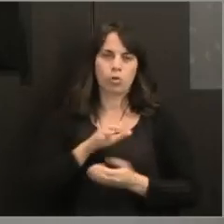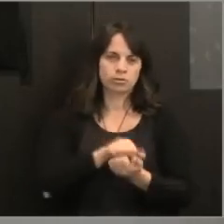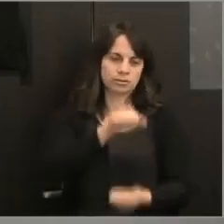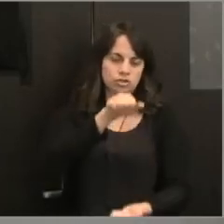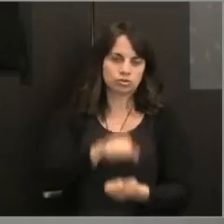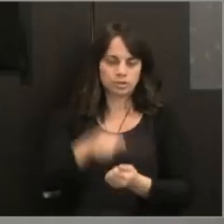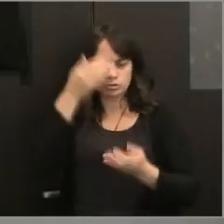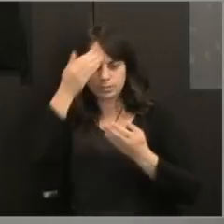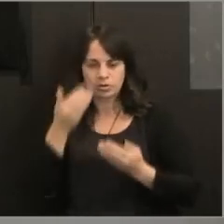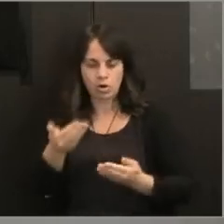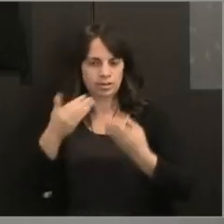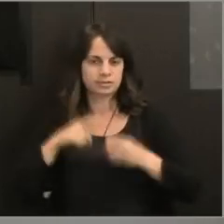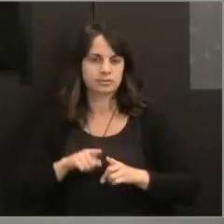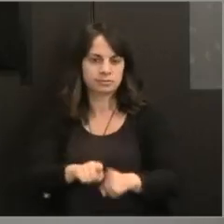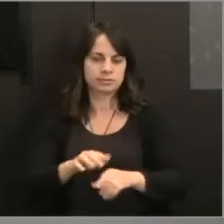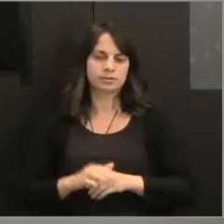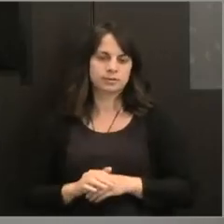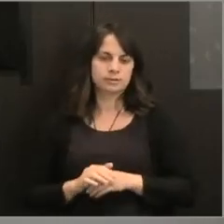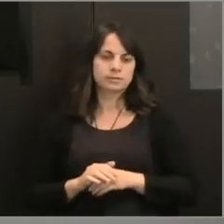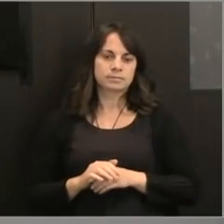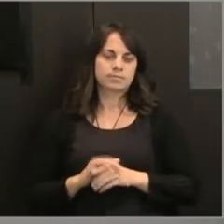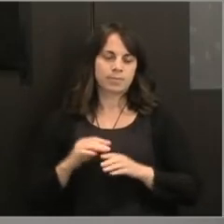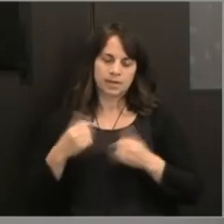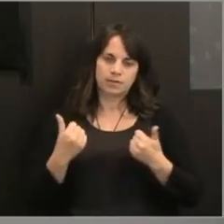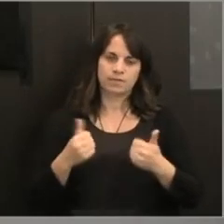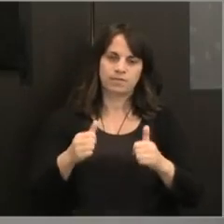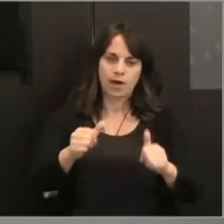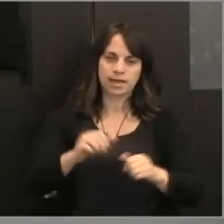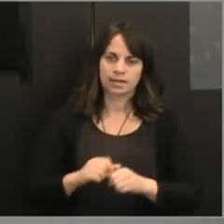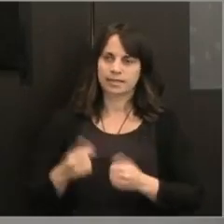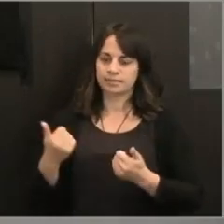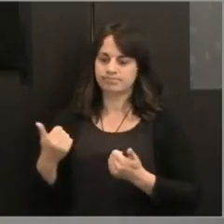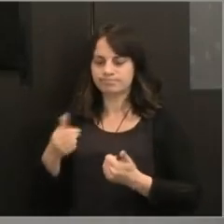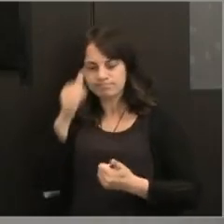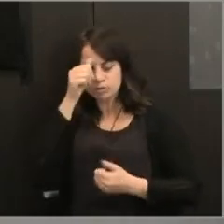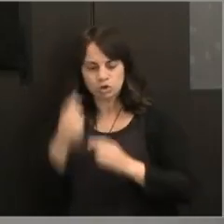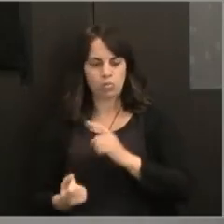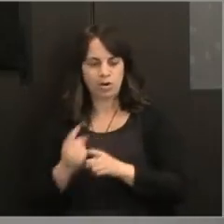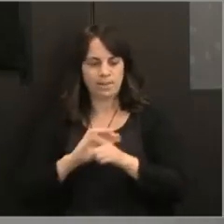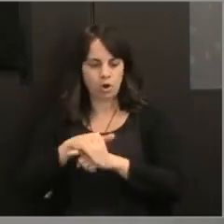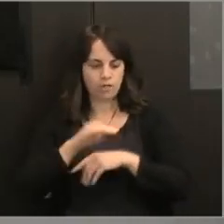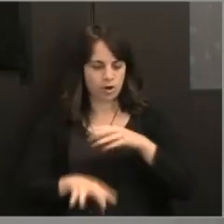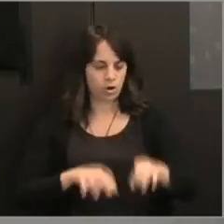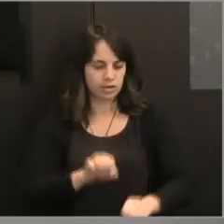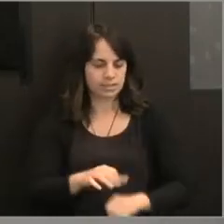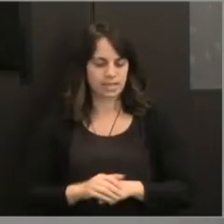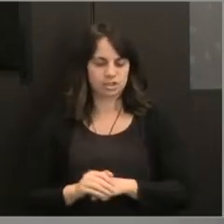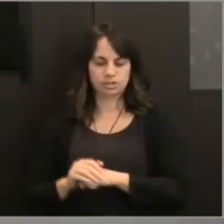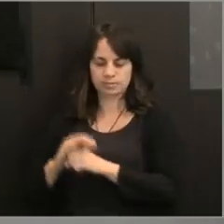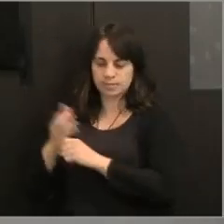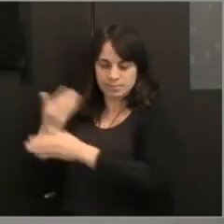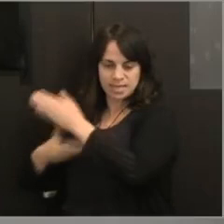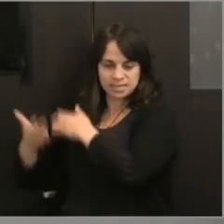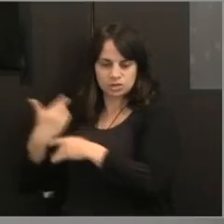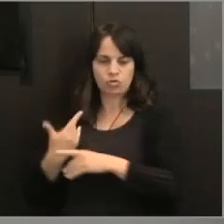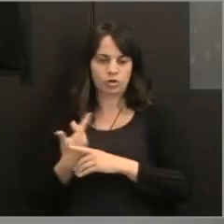last address the injustice of colonisation. The historic abuse of mokopuna Māori